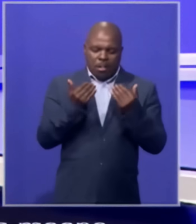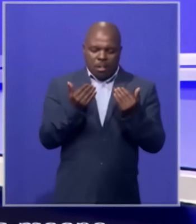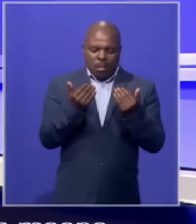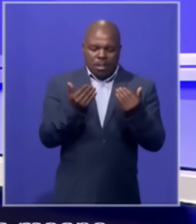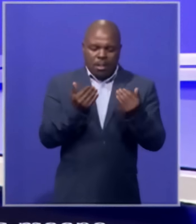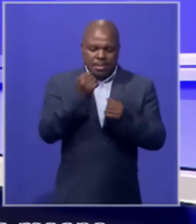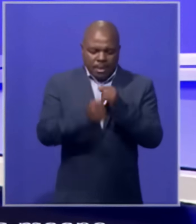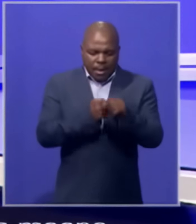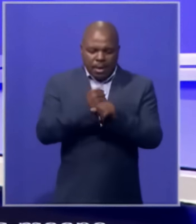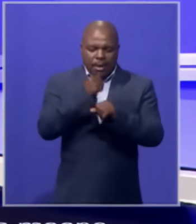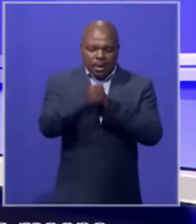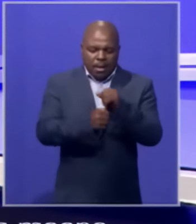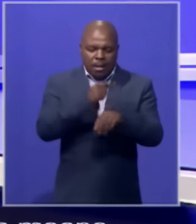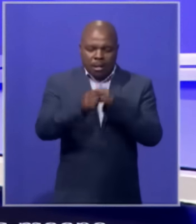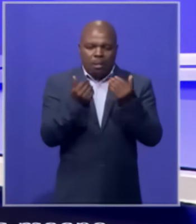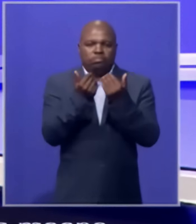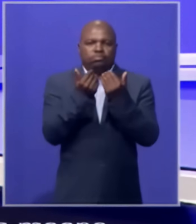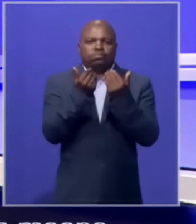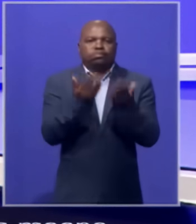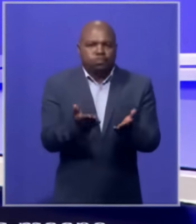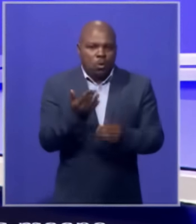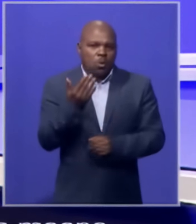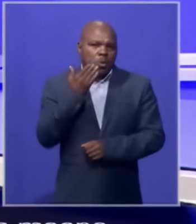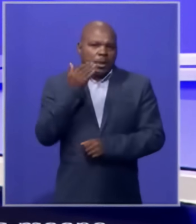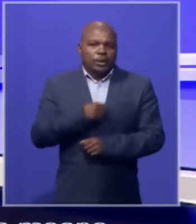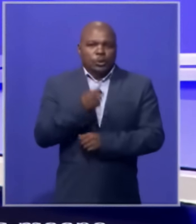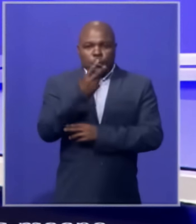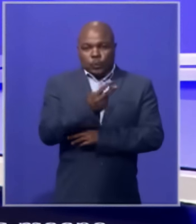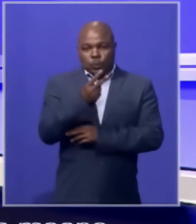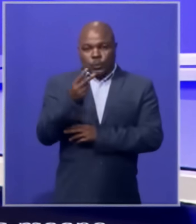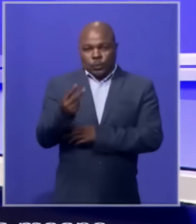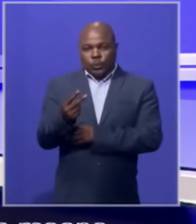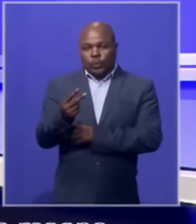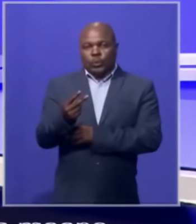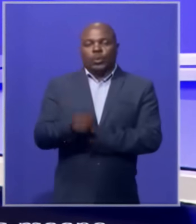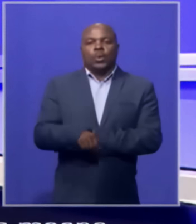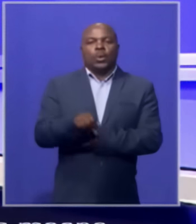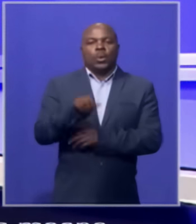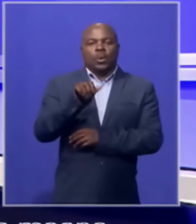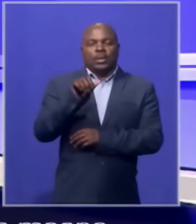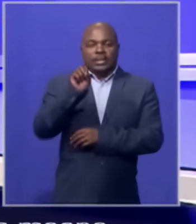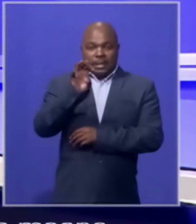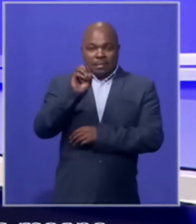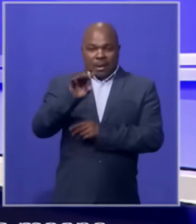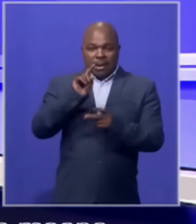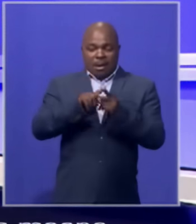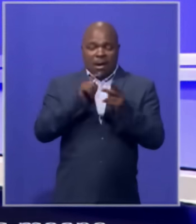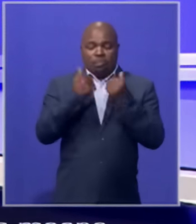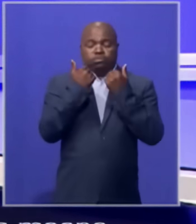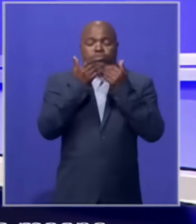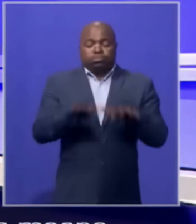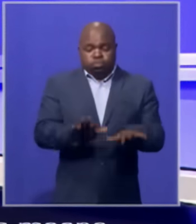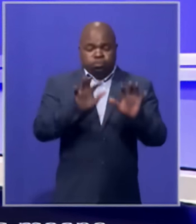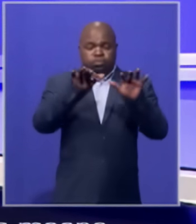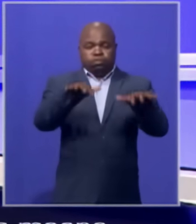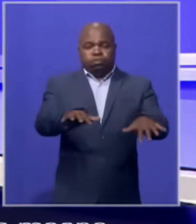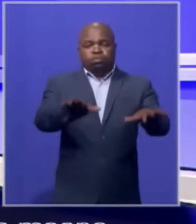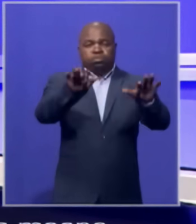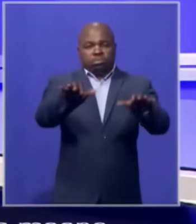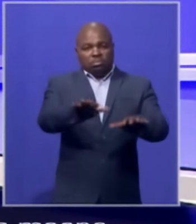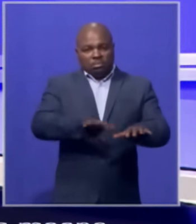mengwaga pele le ka kgerega ka la 11 Lwedi fao le tshwelego lephotho la go gola